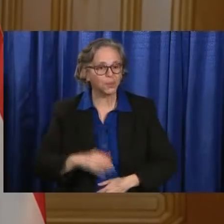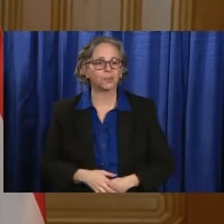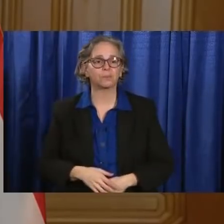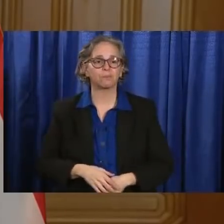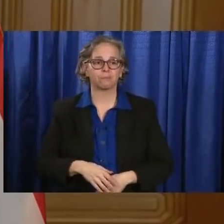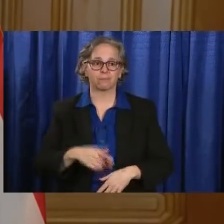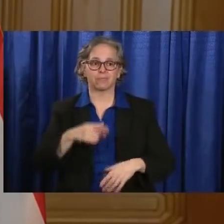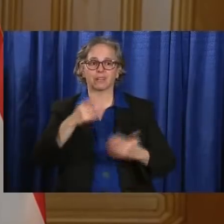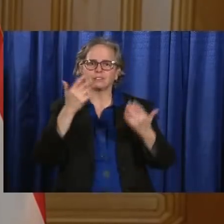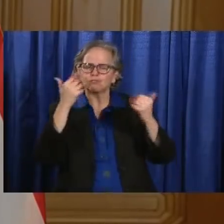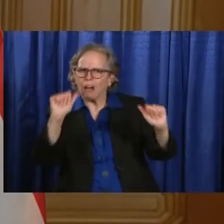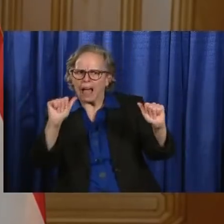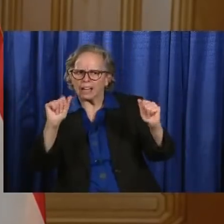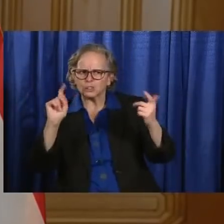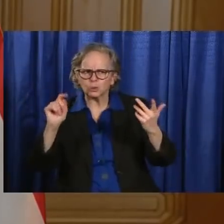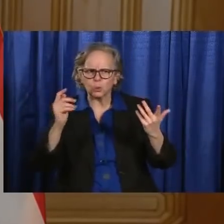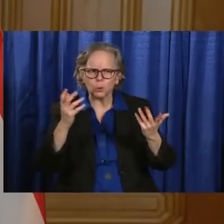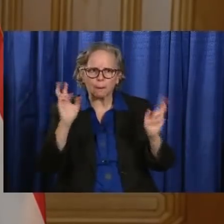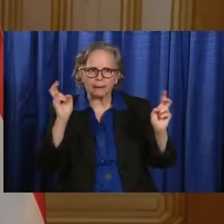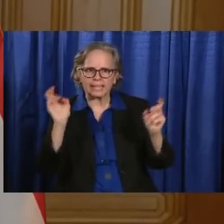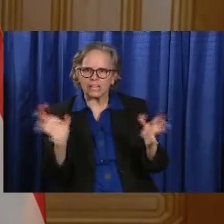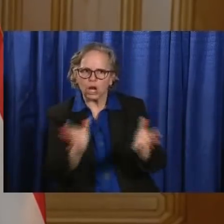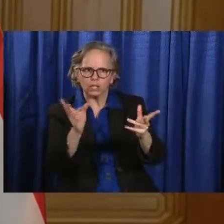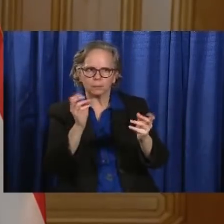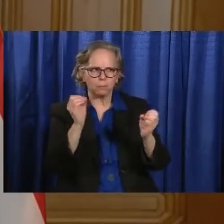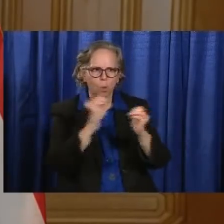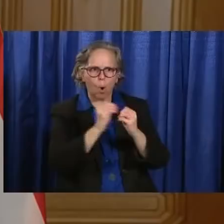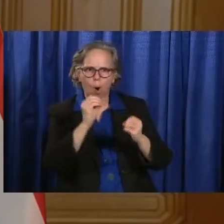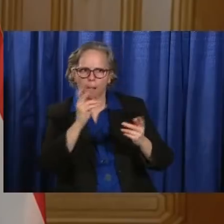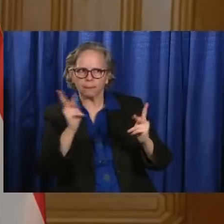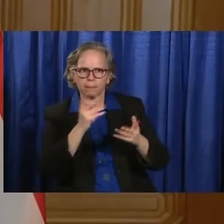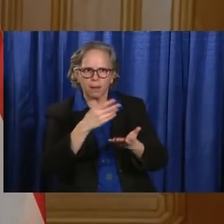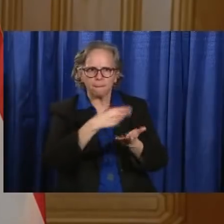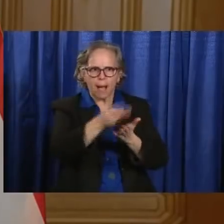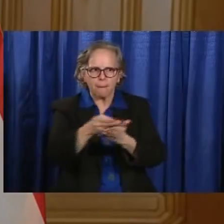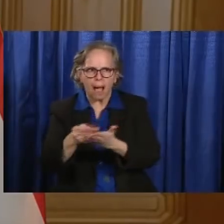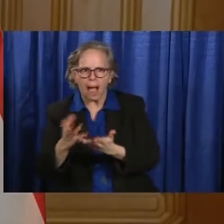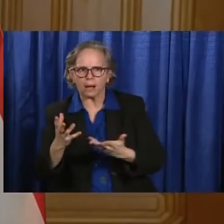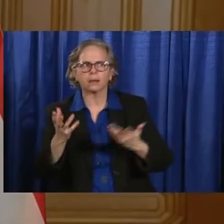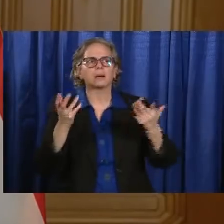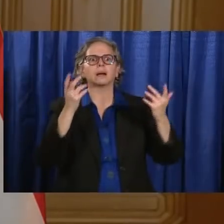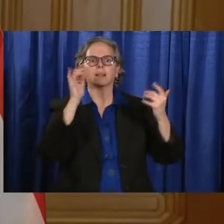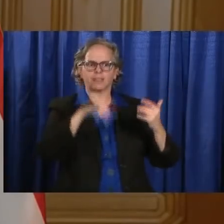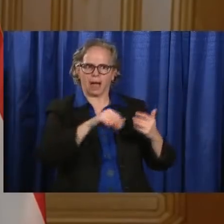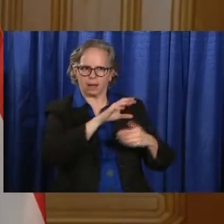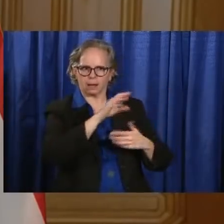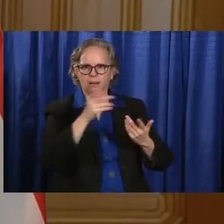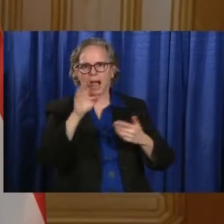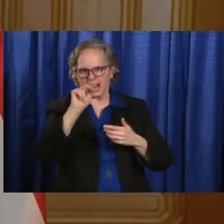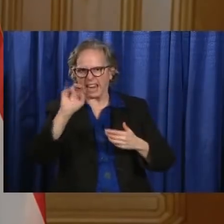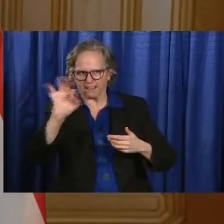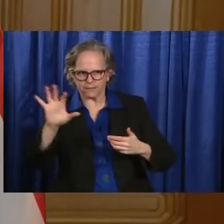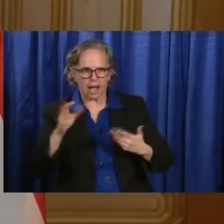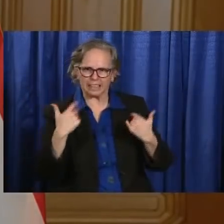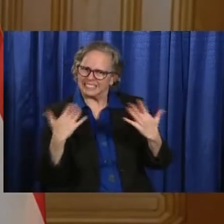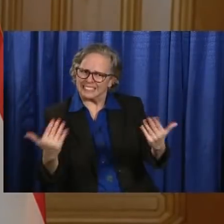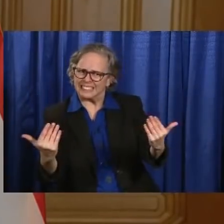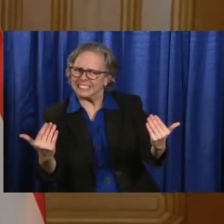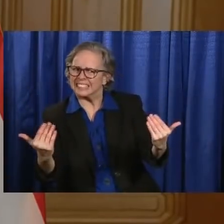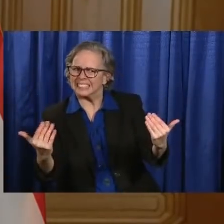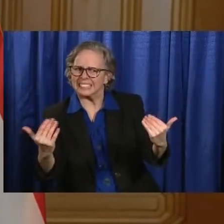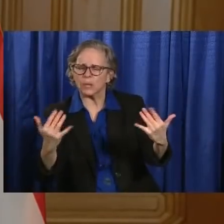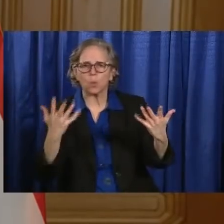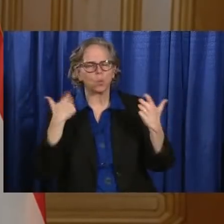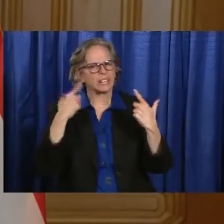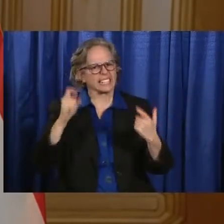procuring more of these, buying more of these, and our goal is to get as many in here as quickly as we